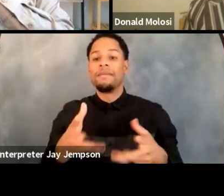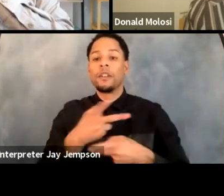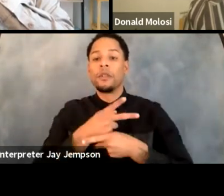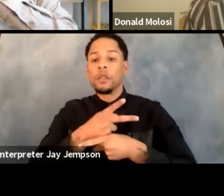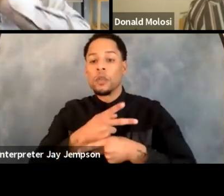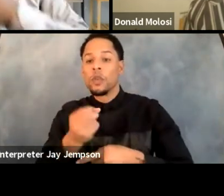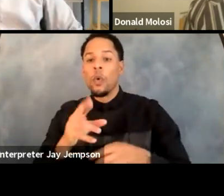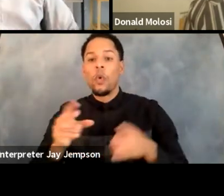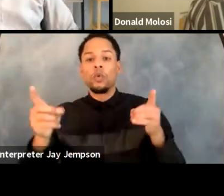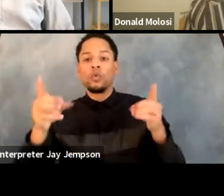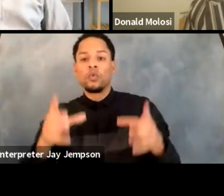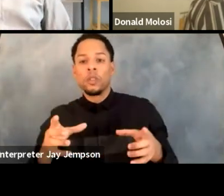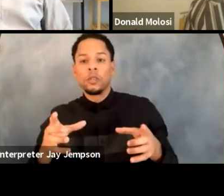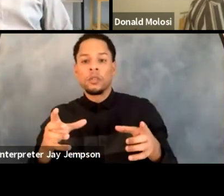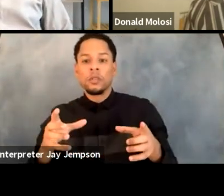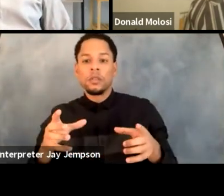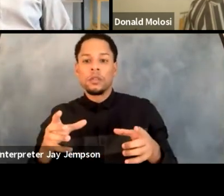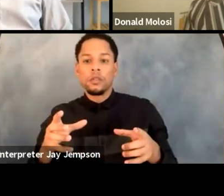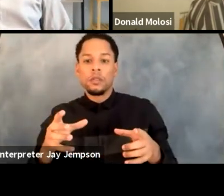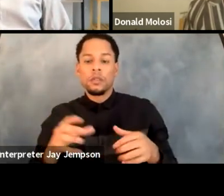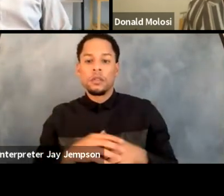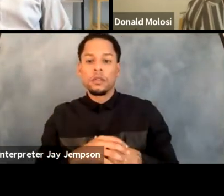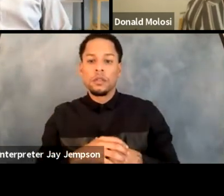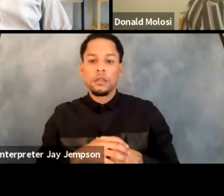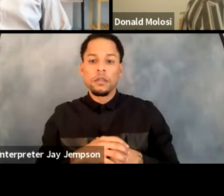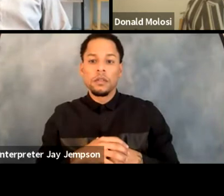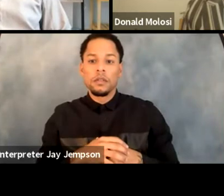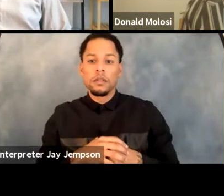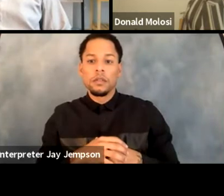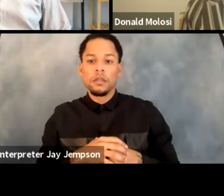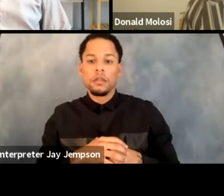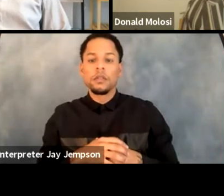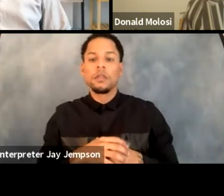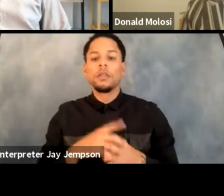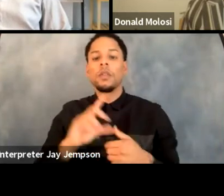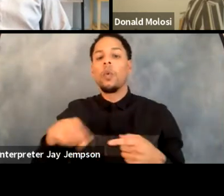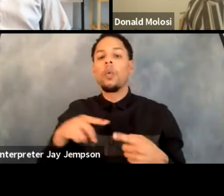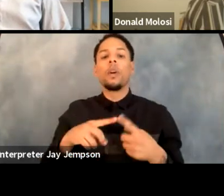either accept or not. And in terms of playwriting,